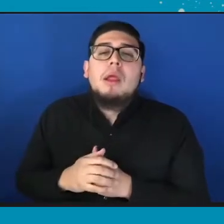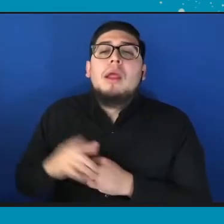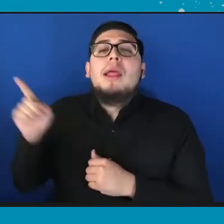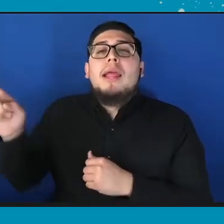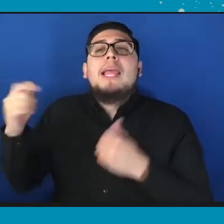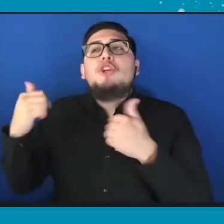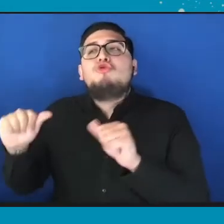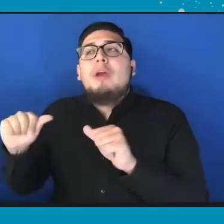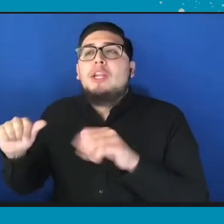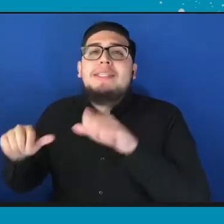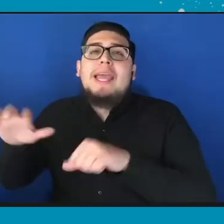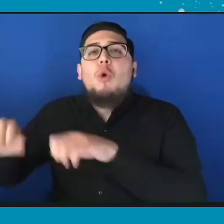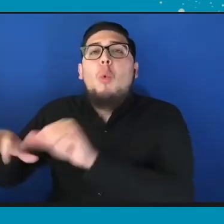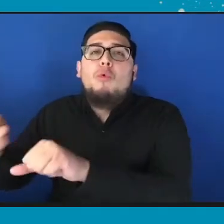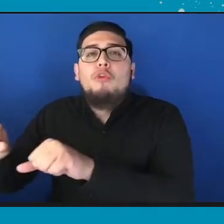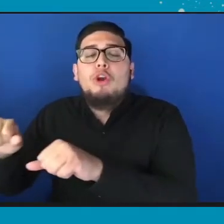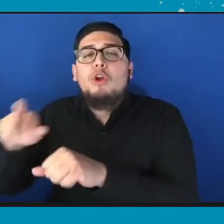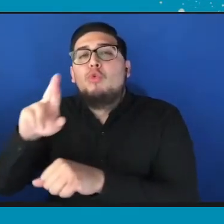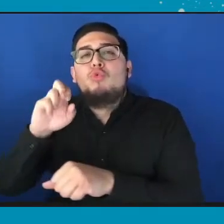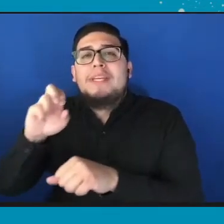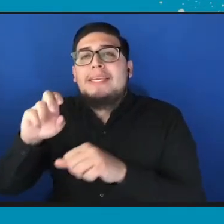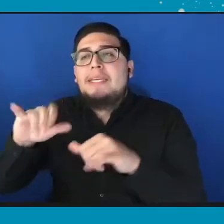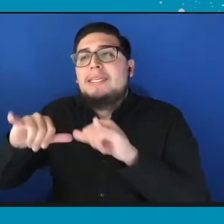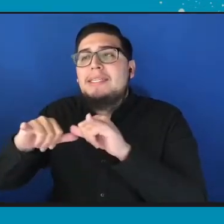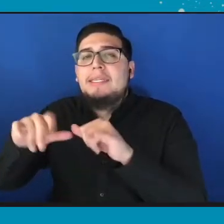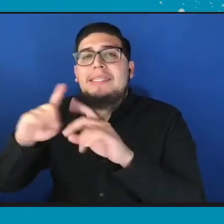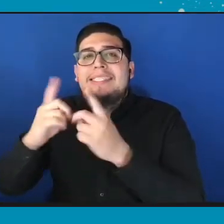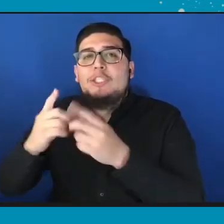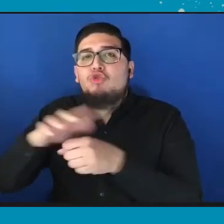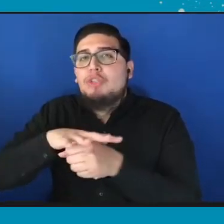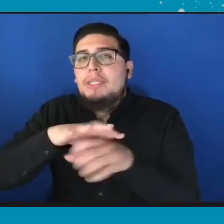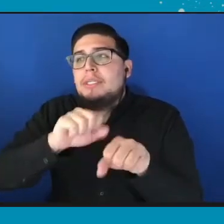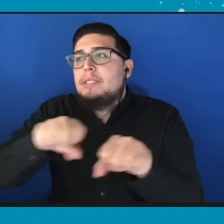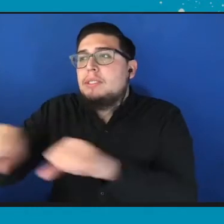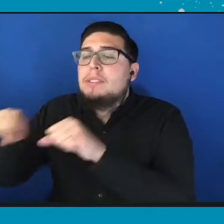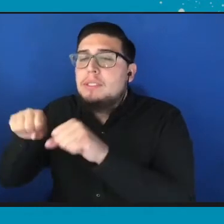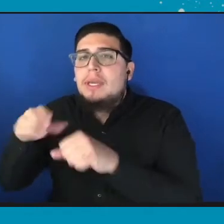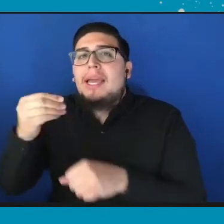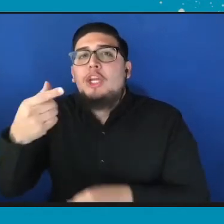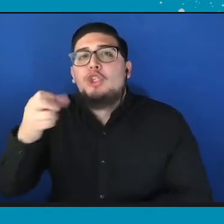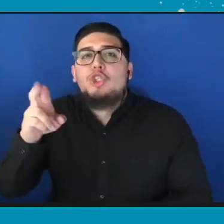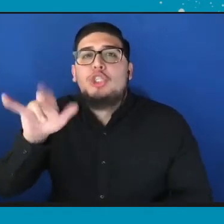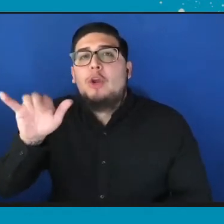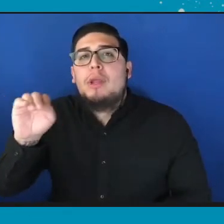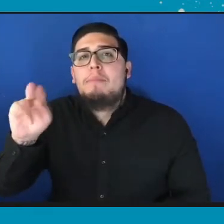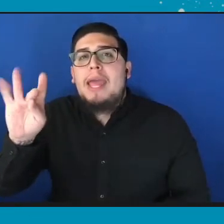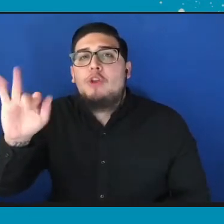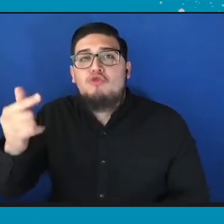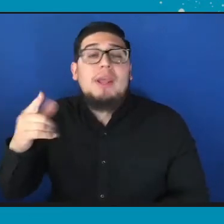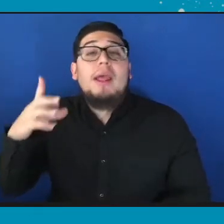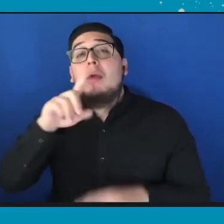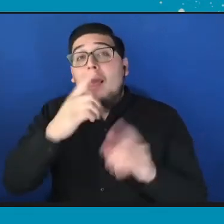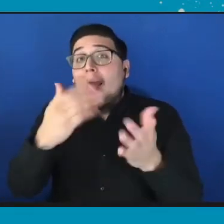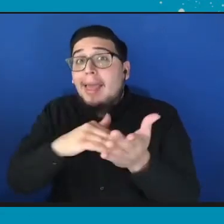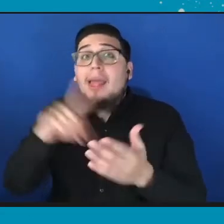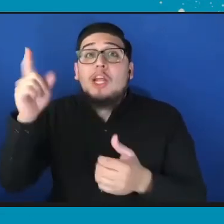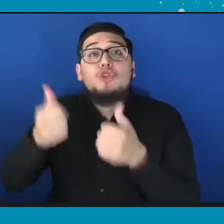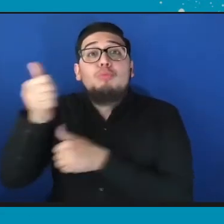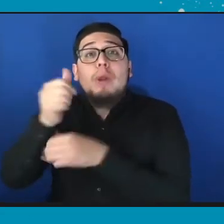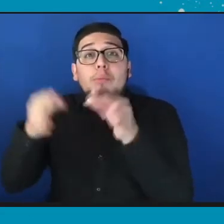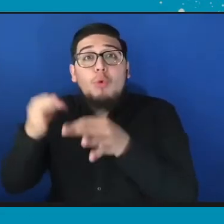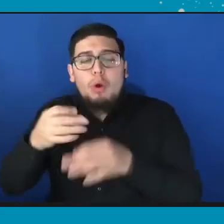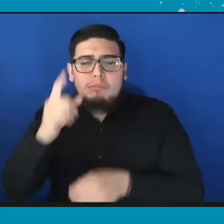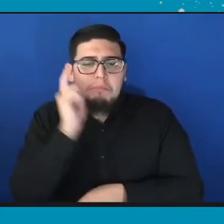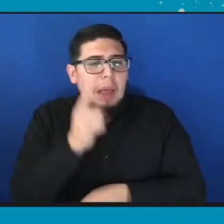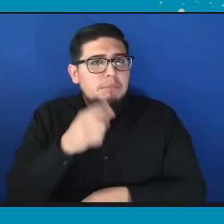redistricting and gerrymander, which they did. And they were unsuccessful at first until, again, the Supreme Court ruled and said that basically gave them